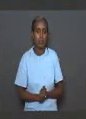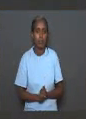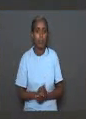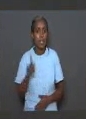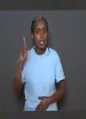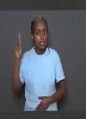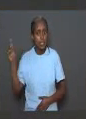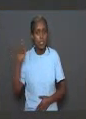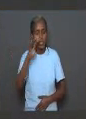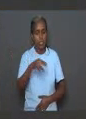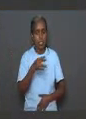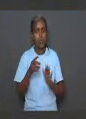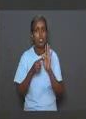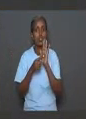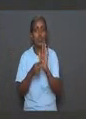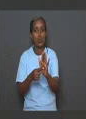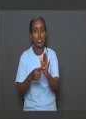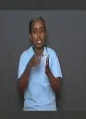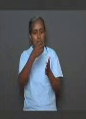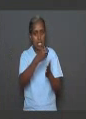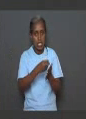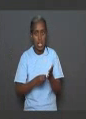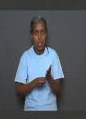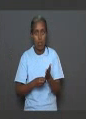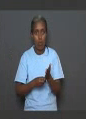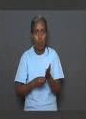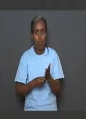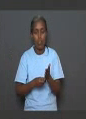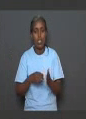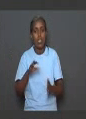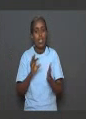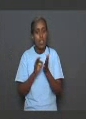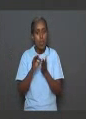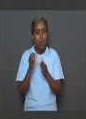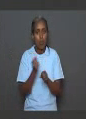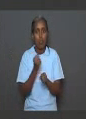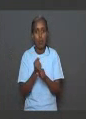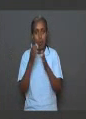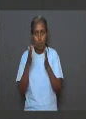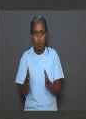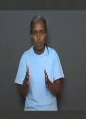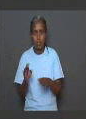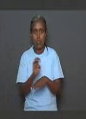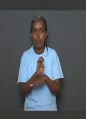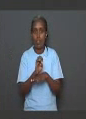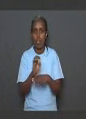This table shows the results of a survey on the number of occupants of